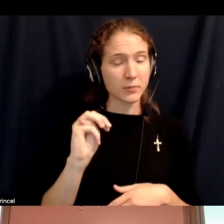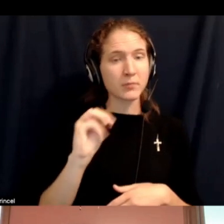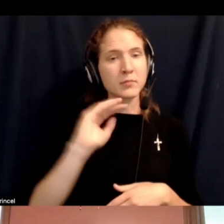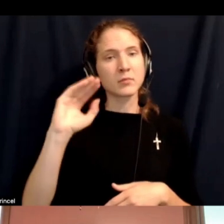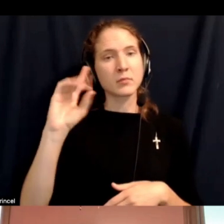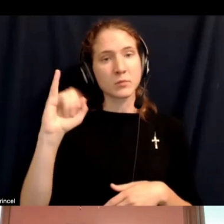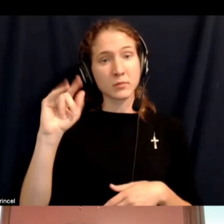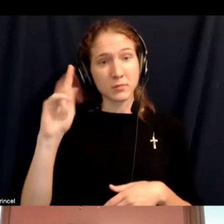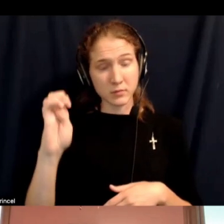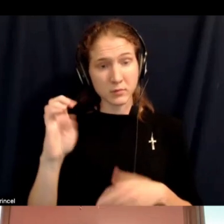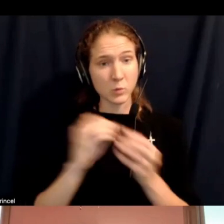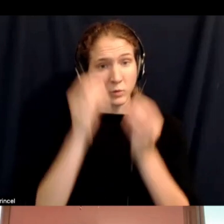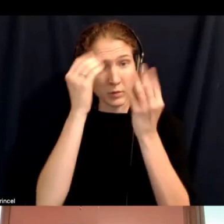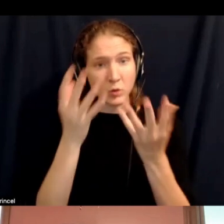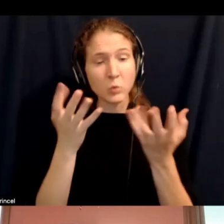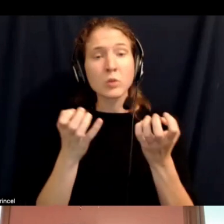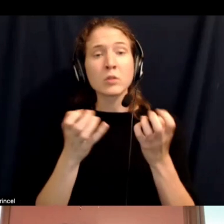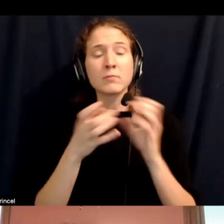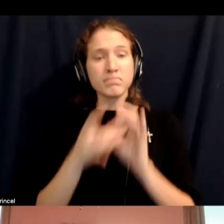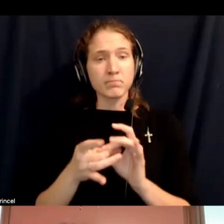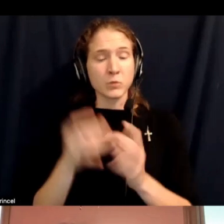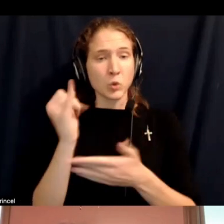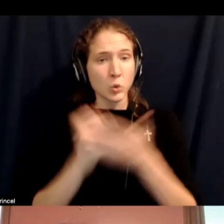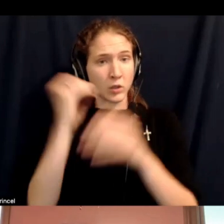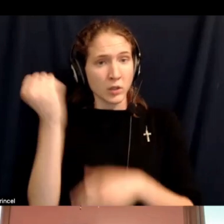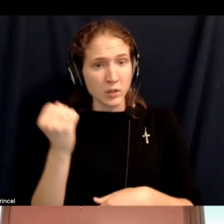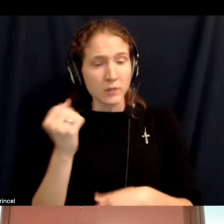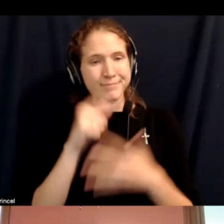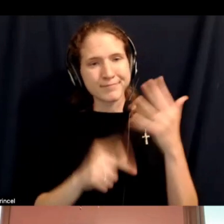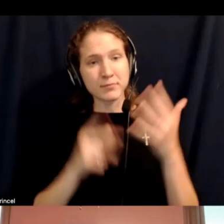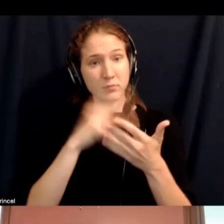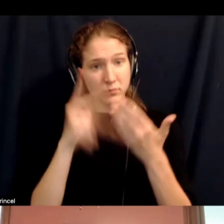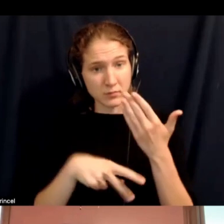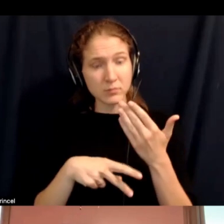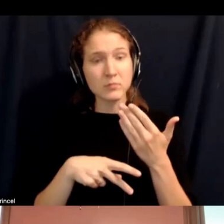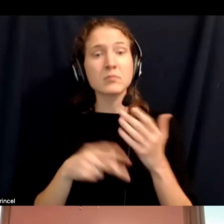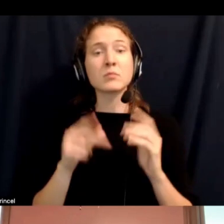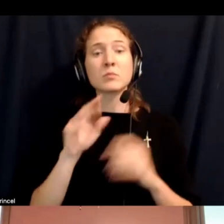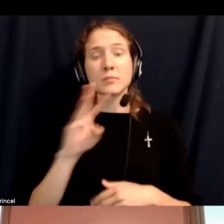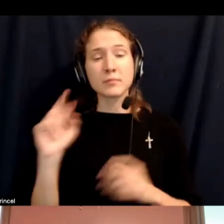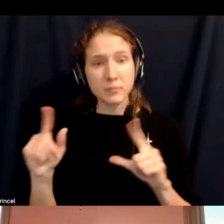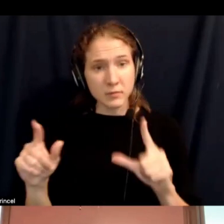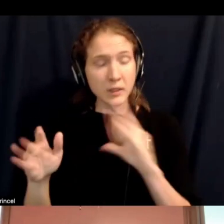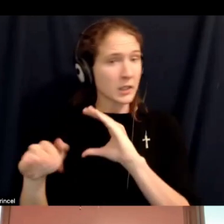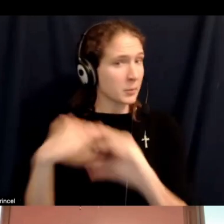drakeitarts.com/donate. For more information about our Art Saturdays and our other programs, visit our website or email us at